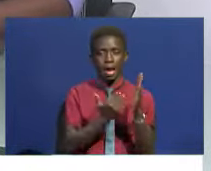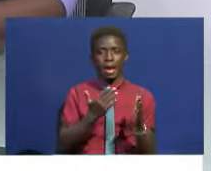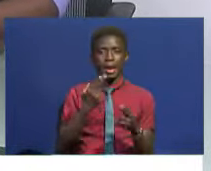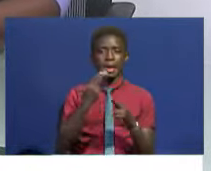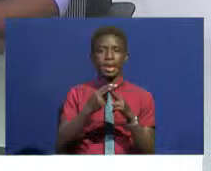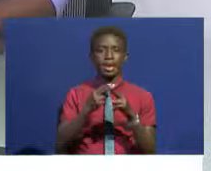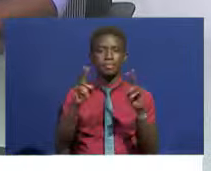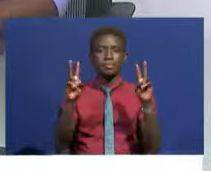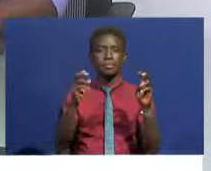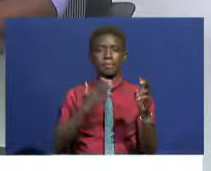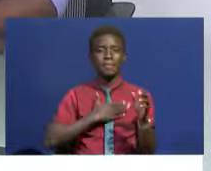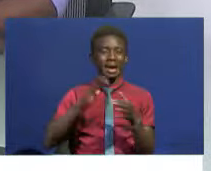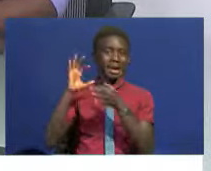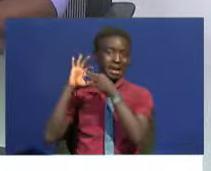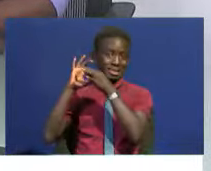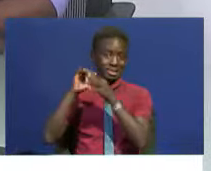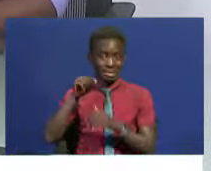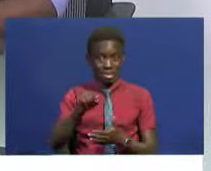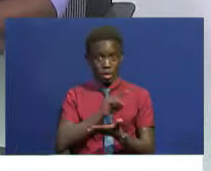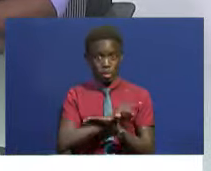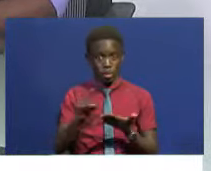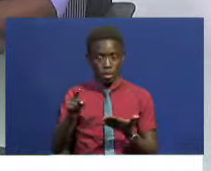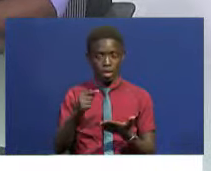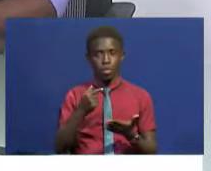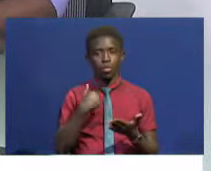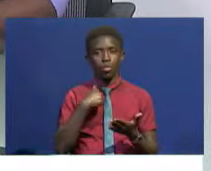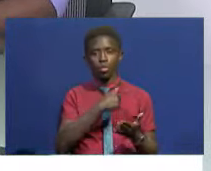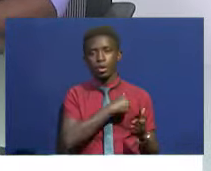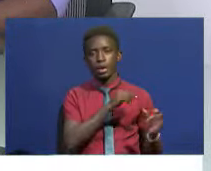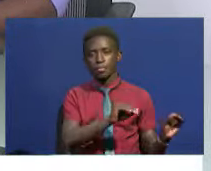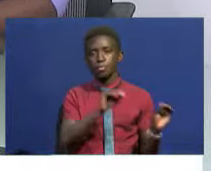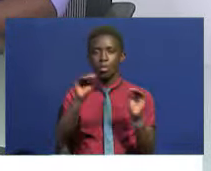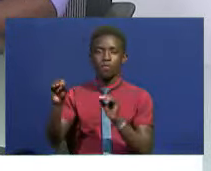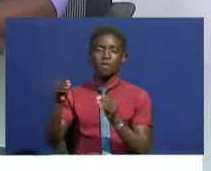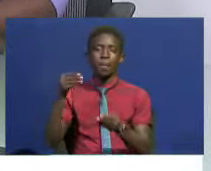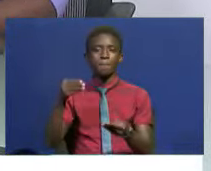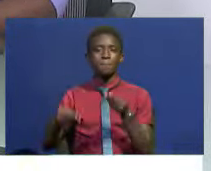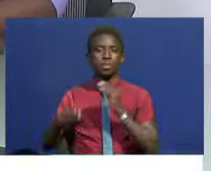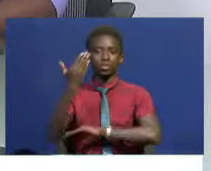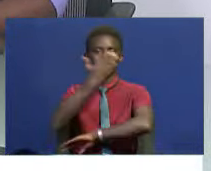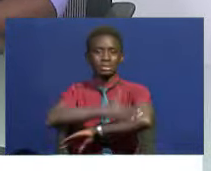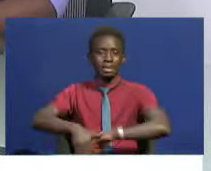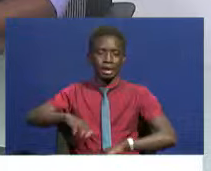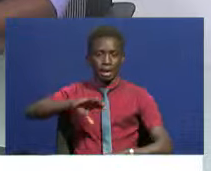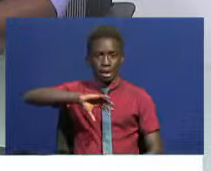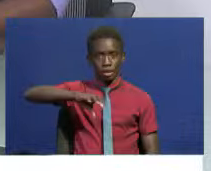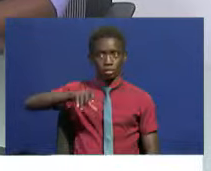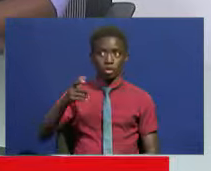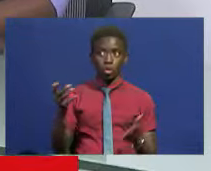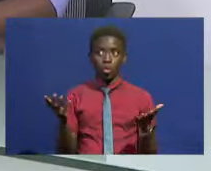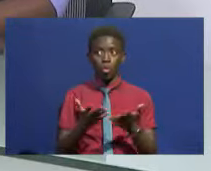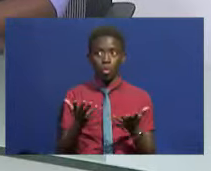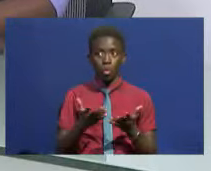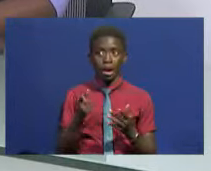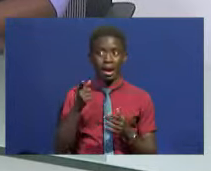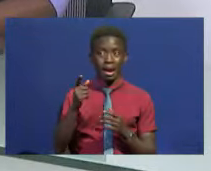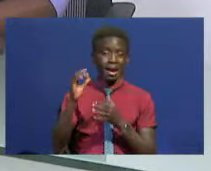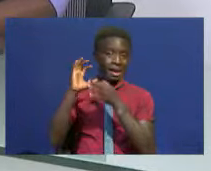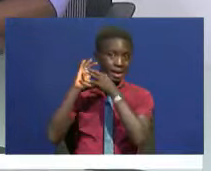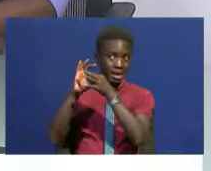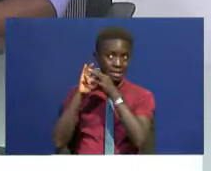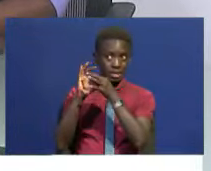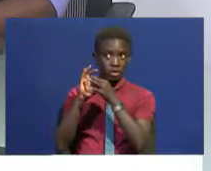one. And this week, we take you to Busia County, where a cultural treasure was discovered